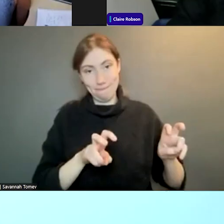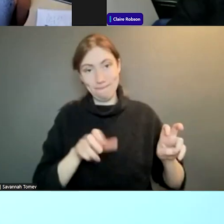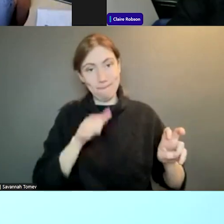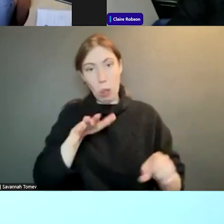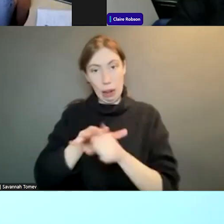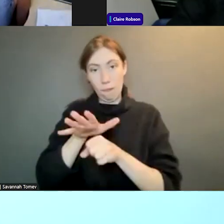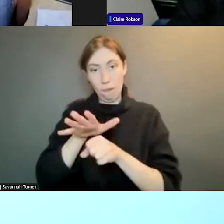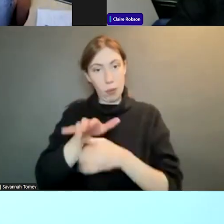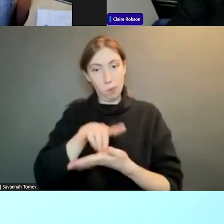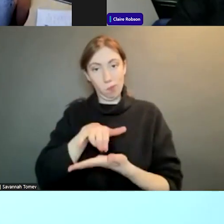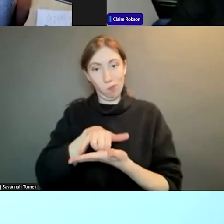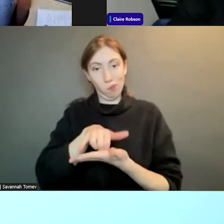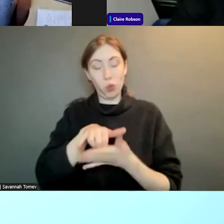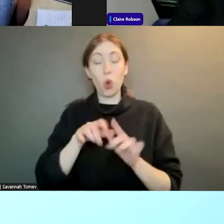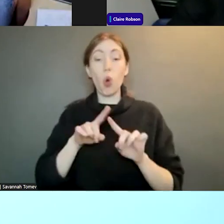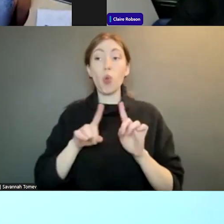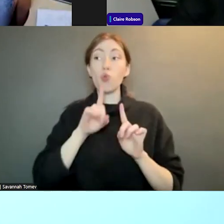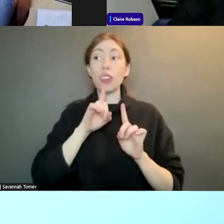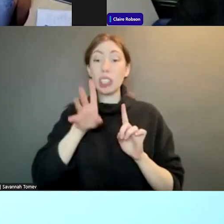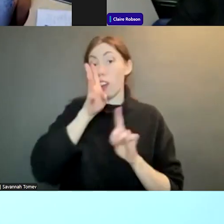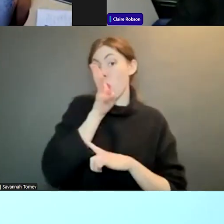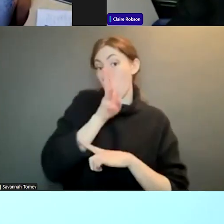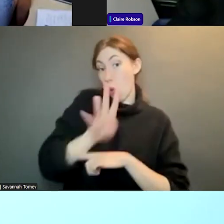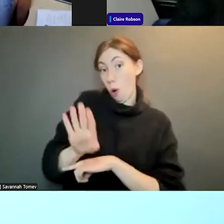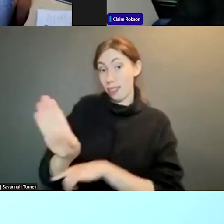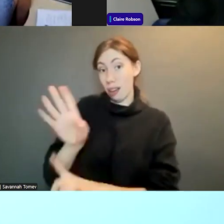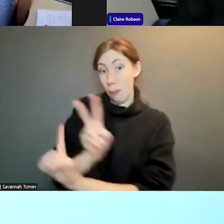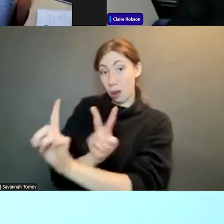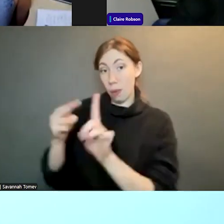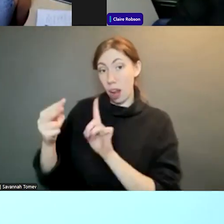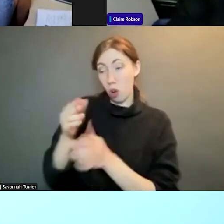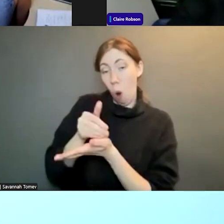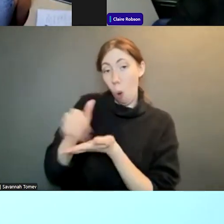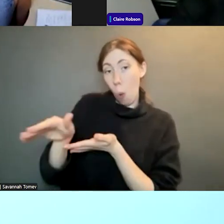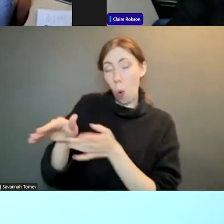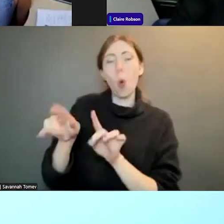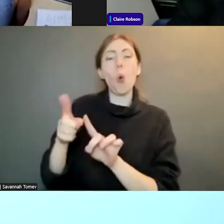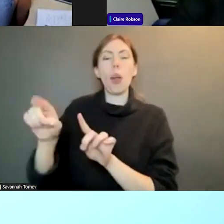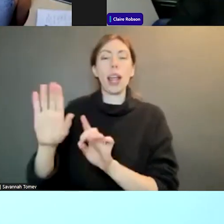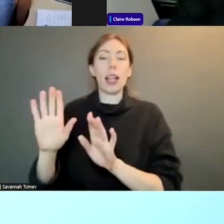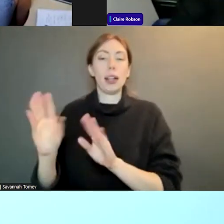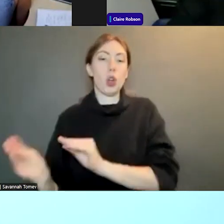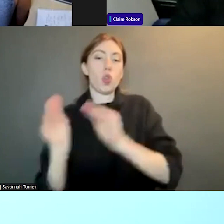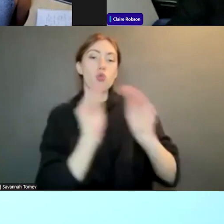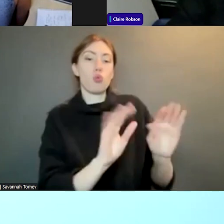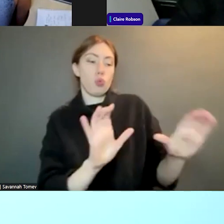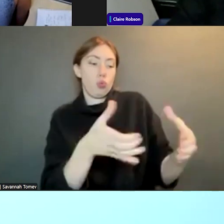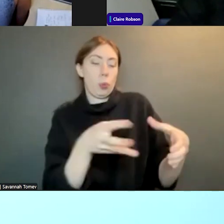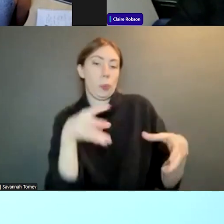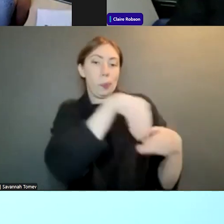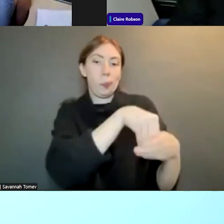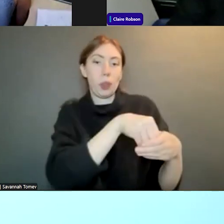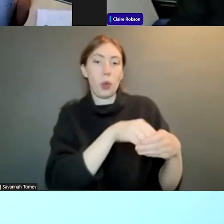discount their voices, we grouped them in with the gender that they chose